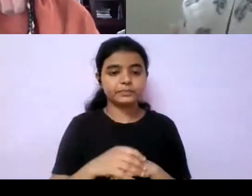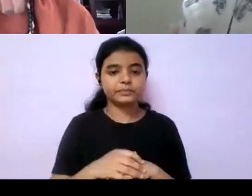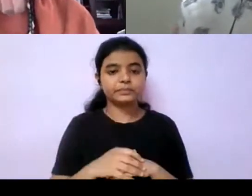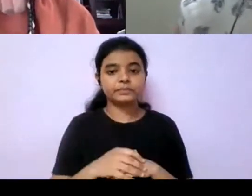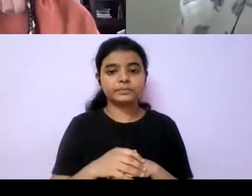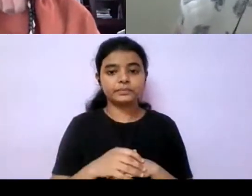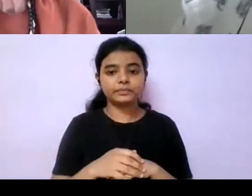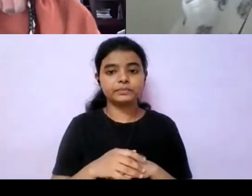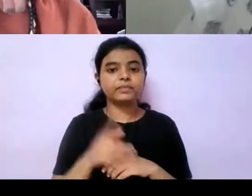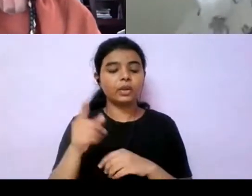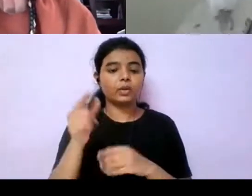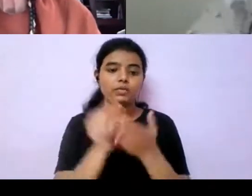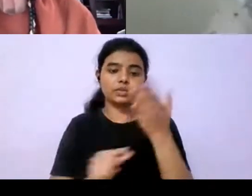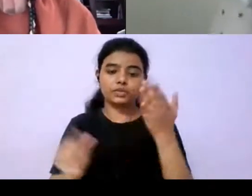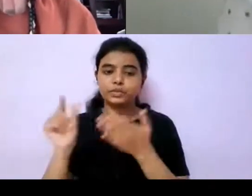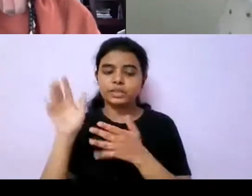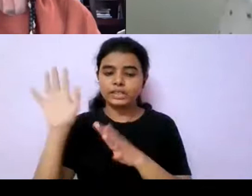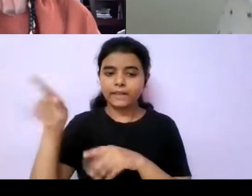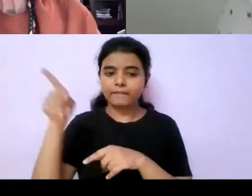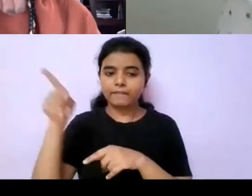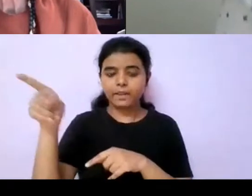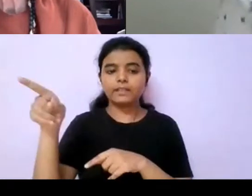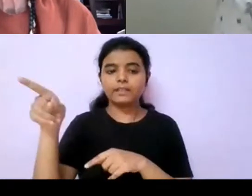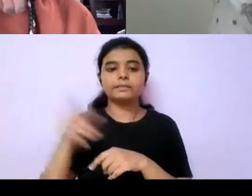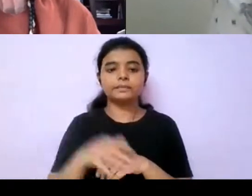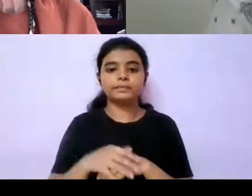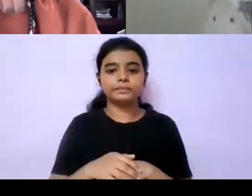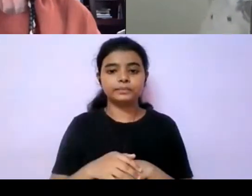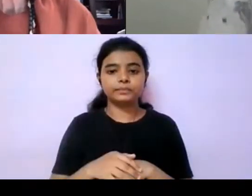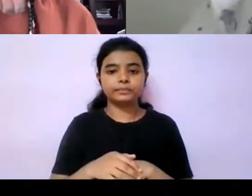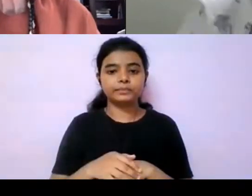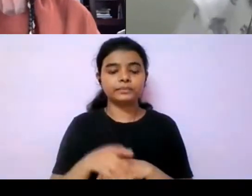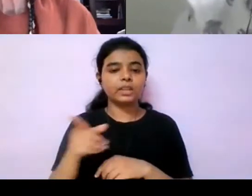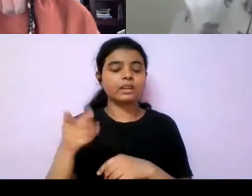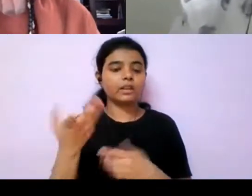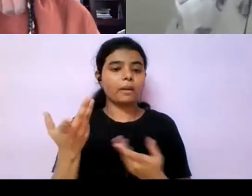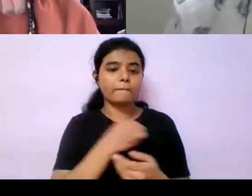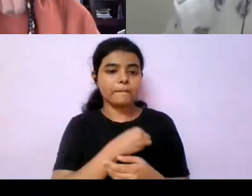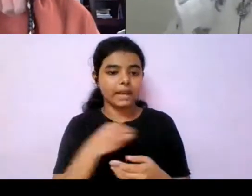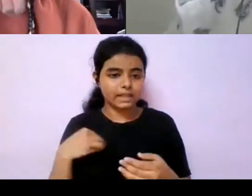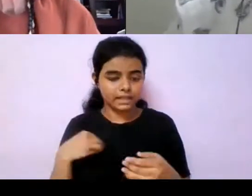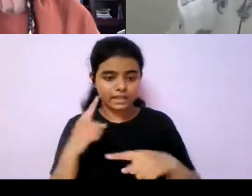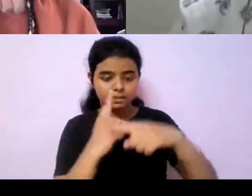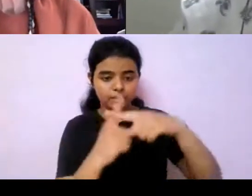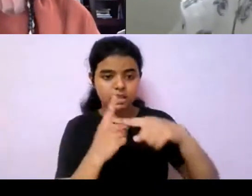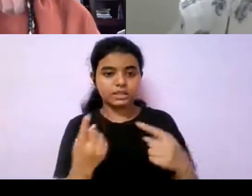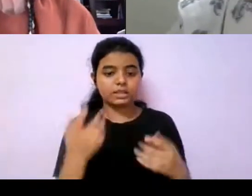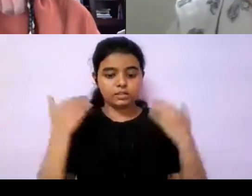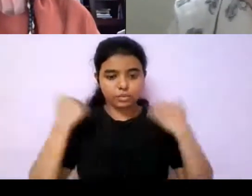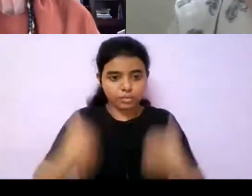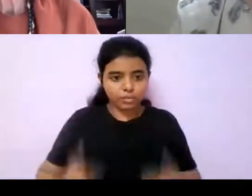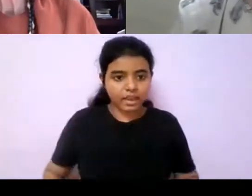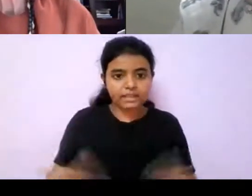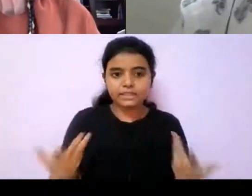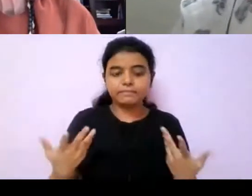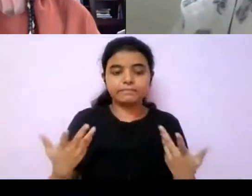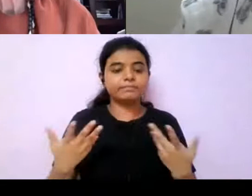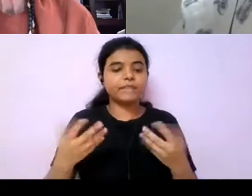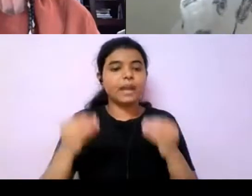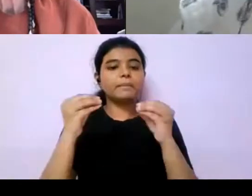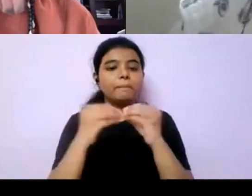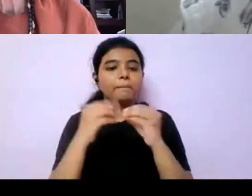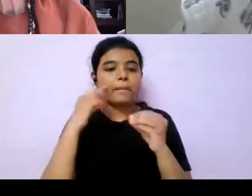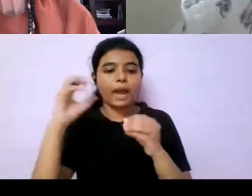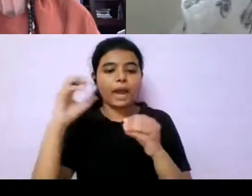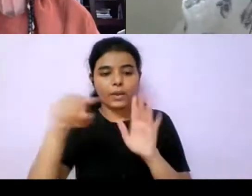Brook University and a senior fellow of the Stony Brook Center for Medical Humanities, Compassionate Care and Bioethics,